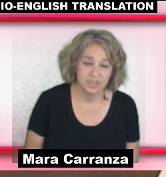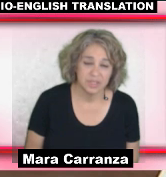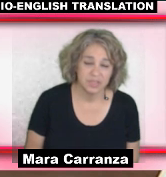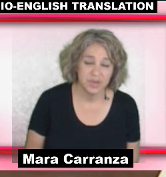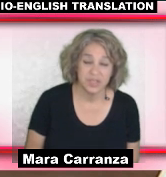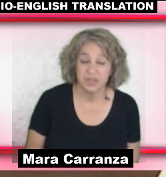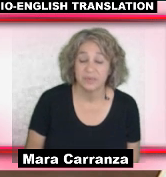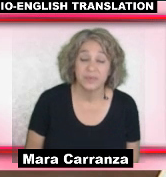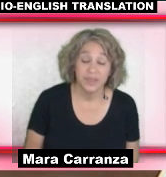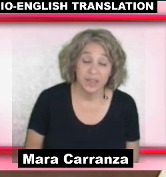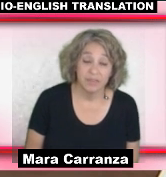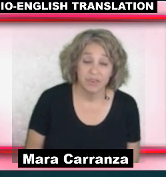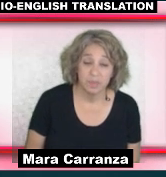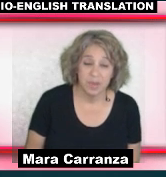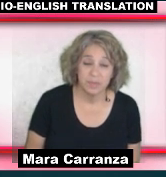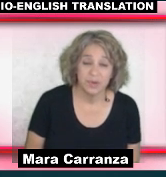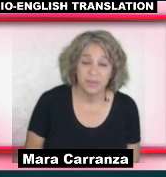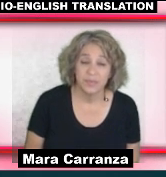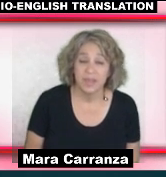social situation.